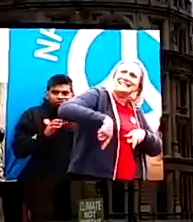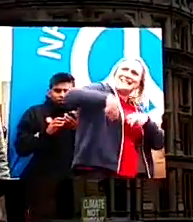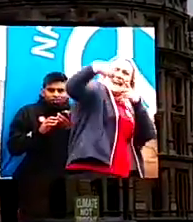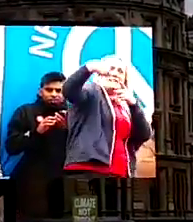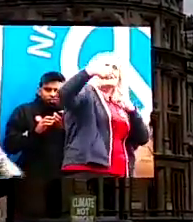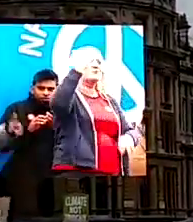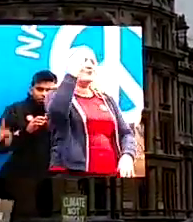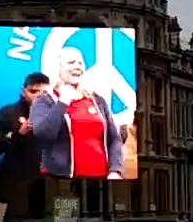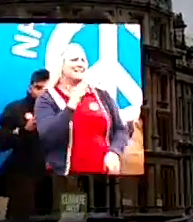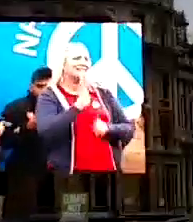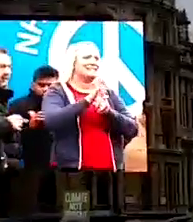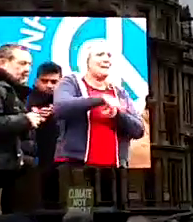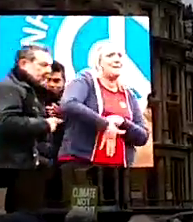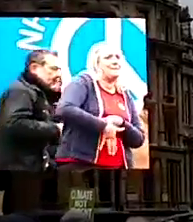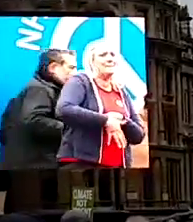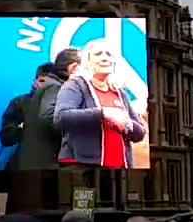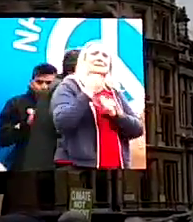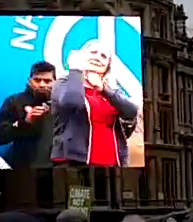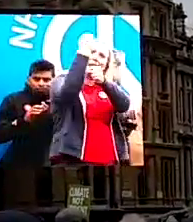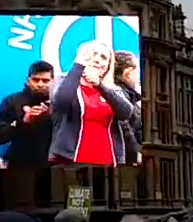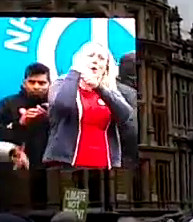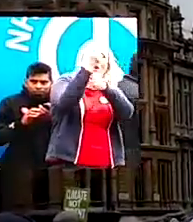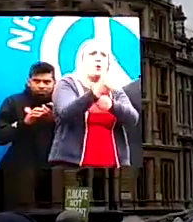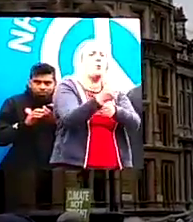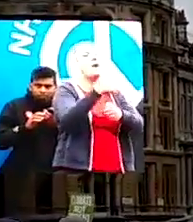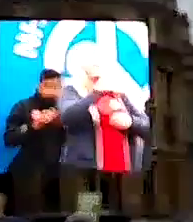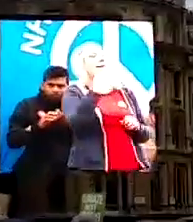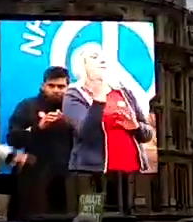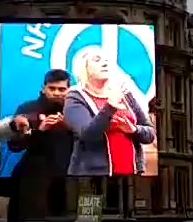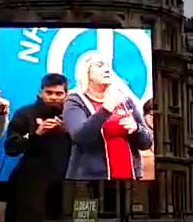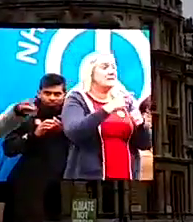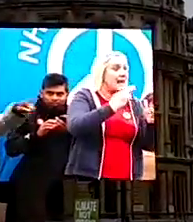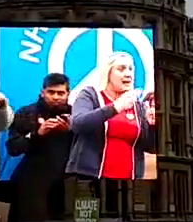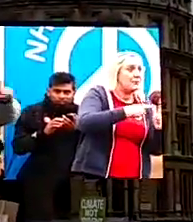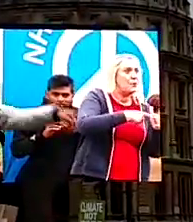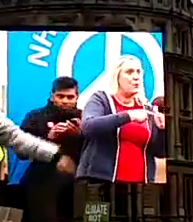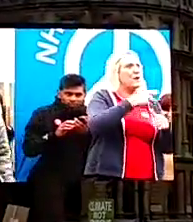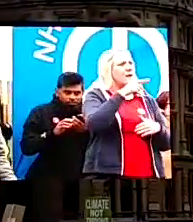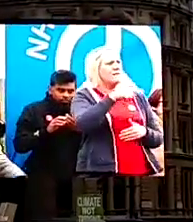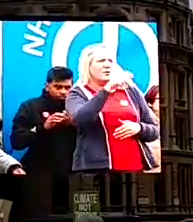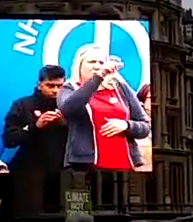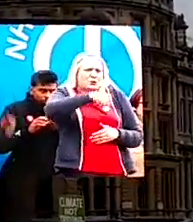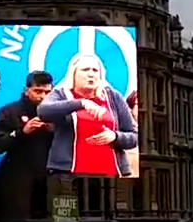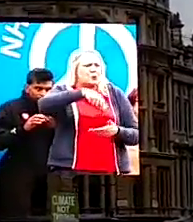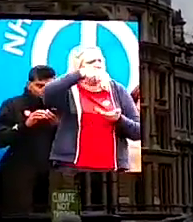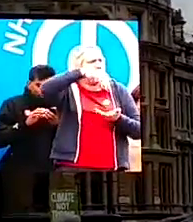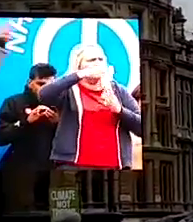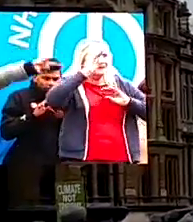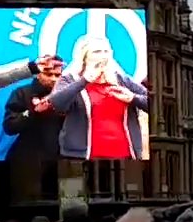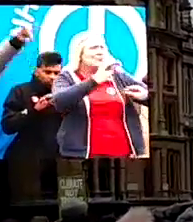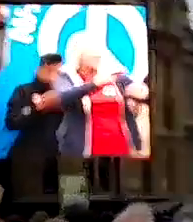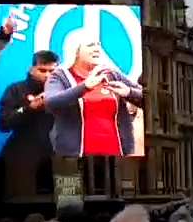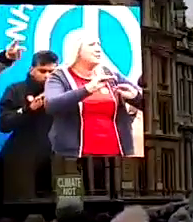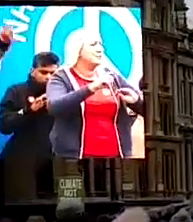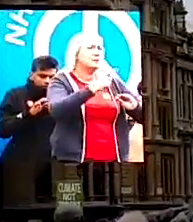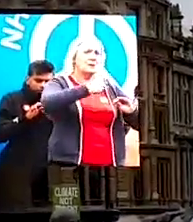16th of April to stand against students' health and education, because this is all connected. And we